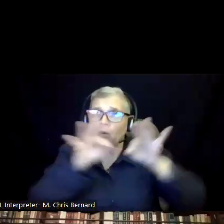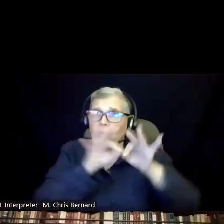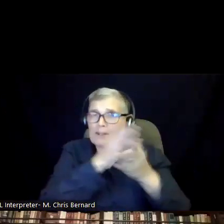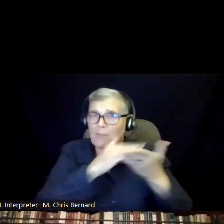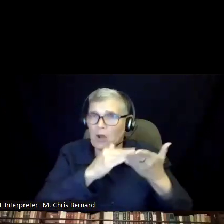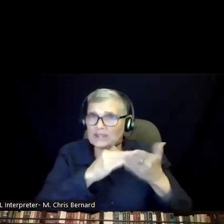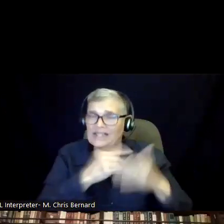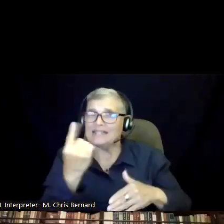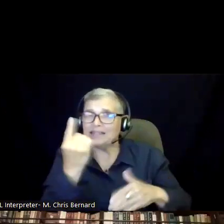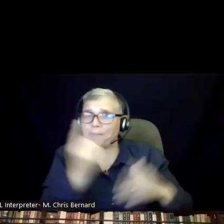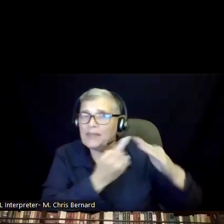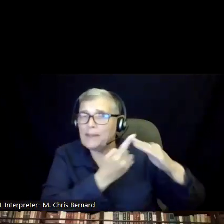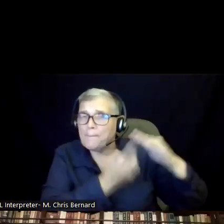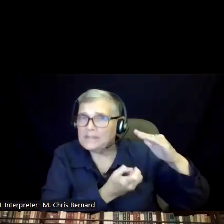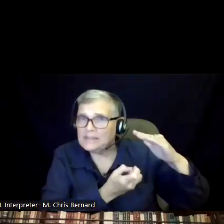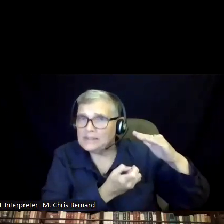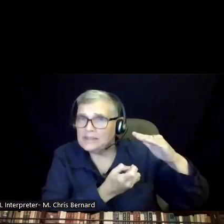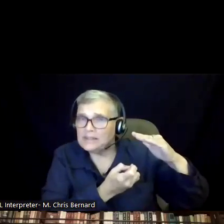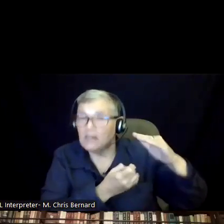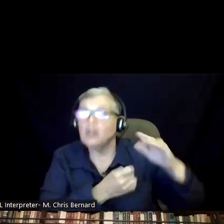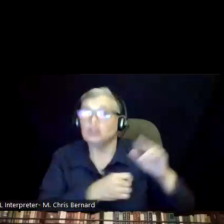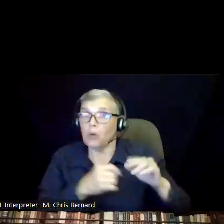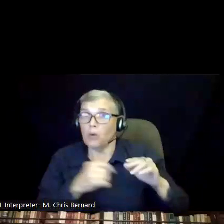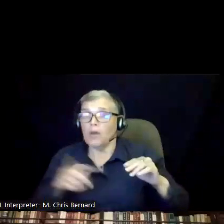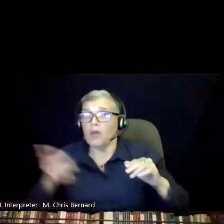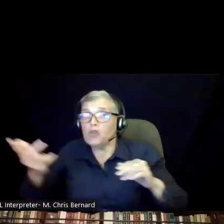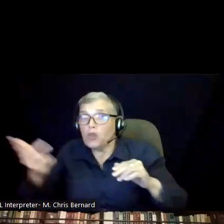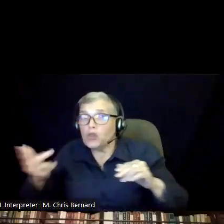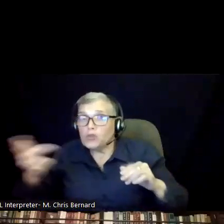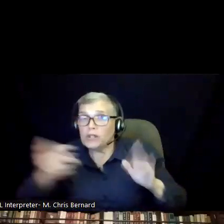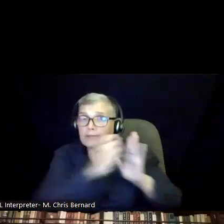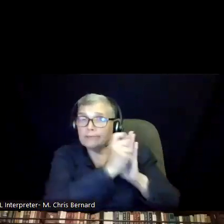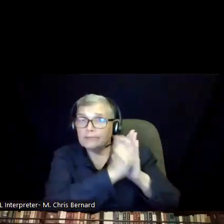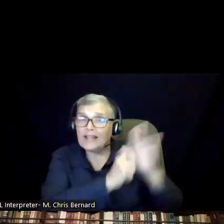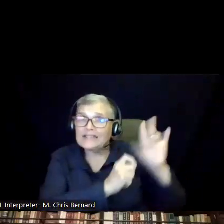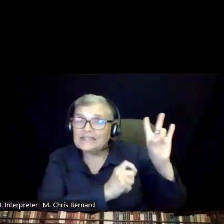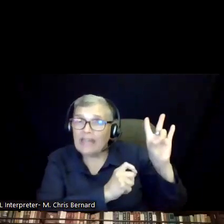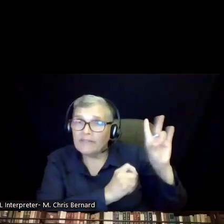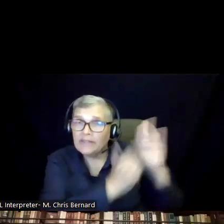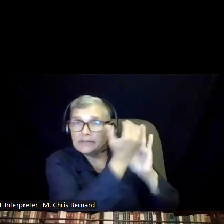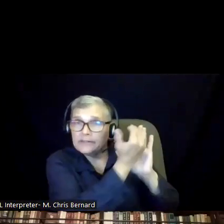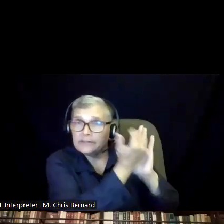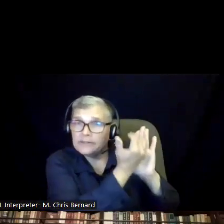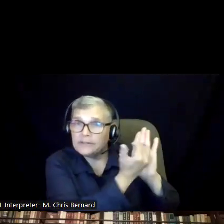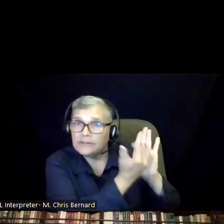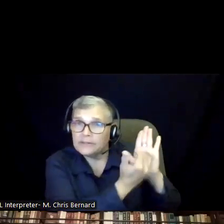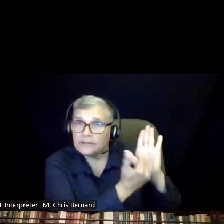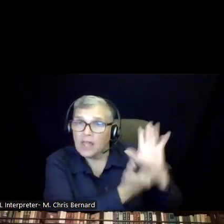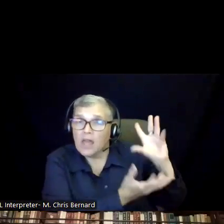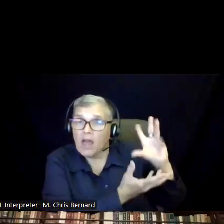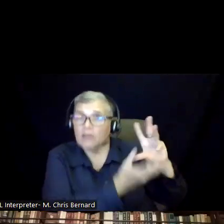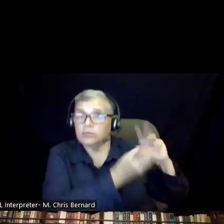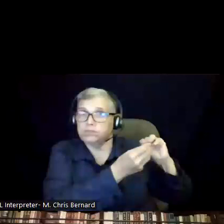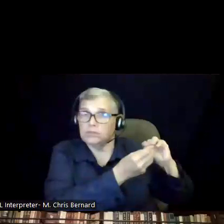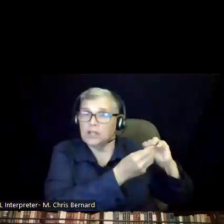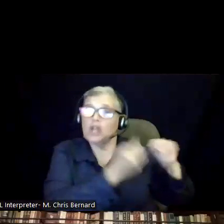amiss in those 7 core tenets that, when in aggregate, are used to differentiate